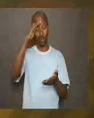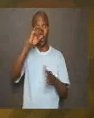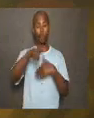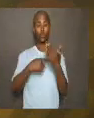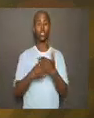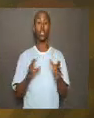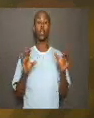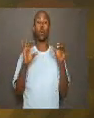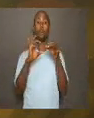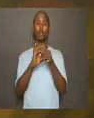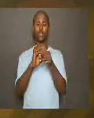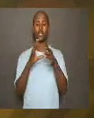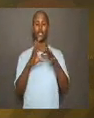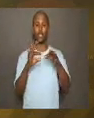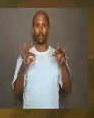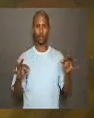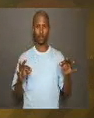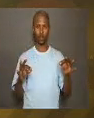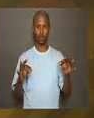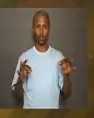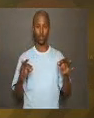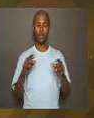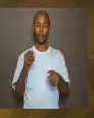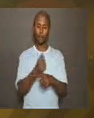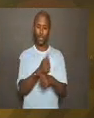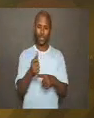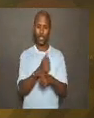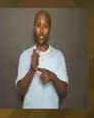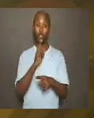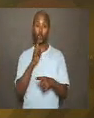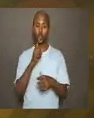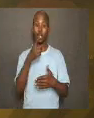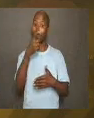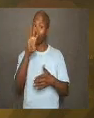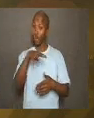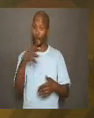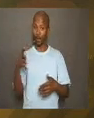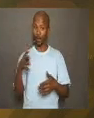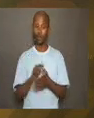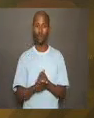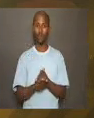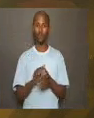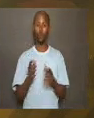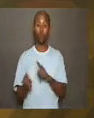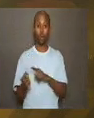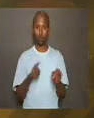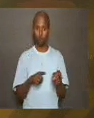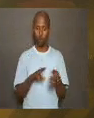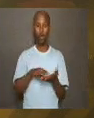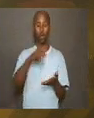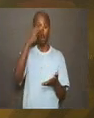about compound statements and practiced making truth tables. We have also